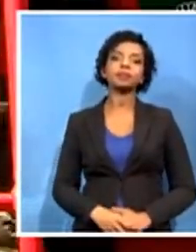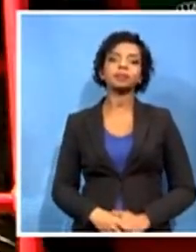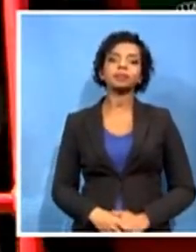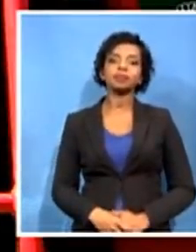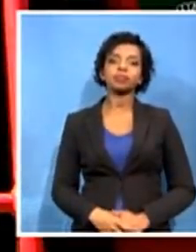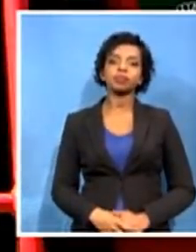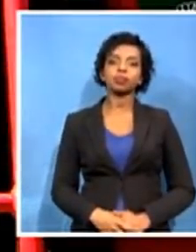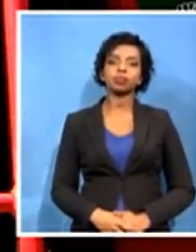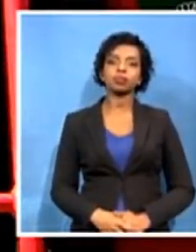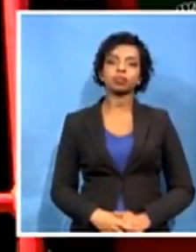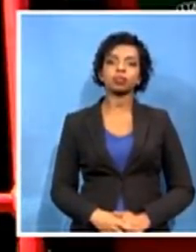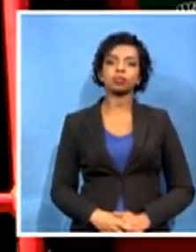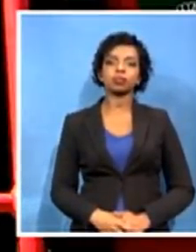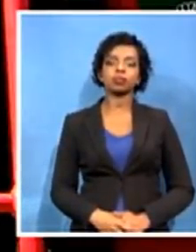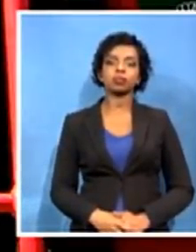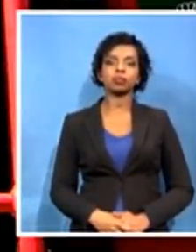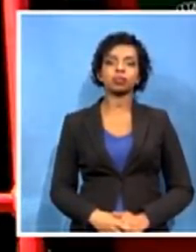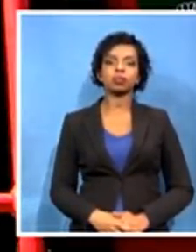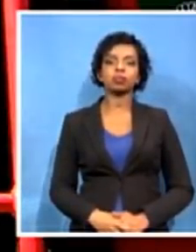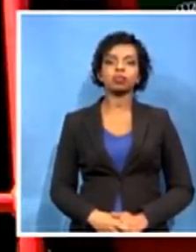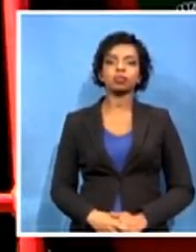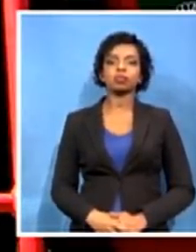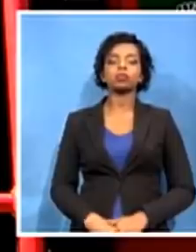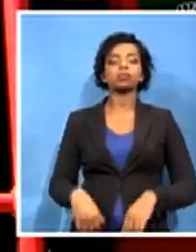We've got Commissar Marais.